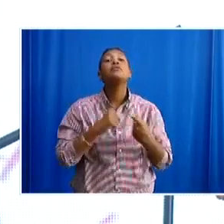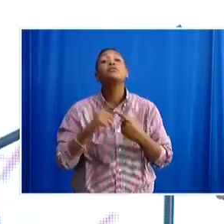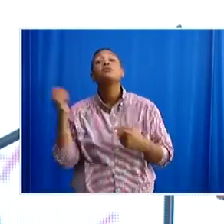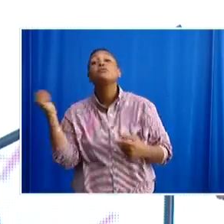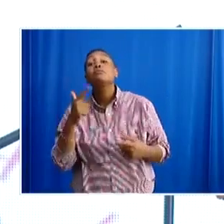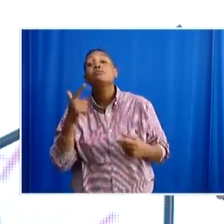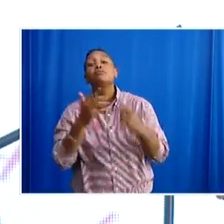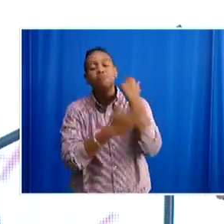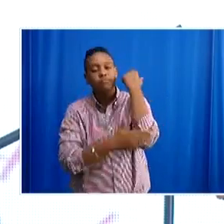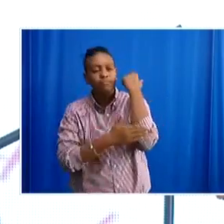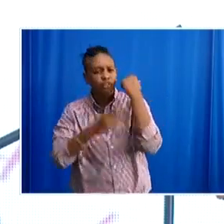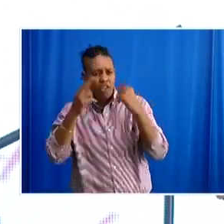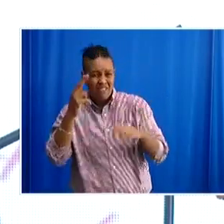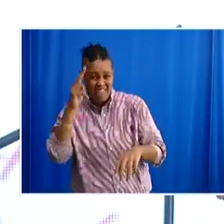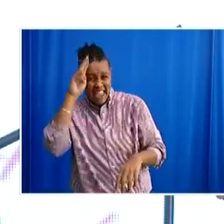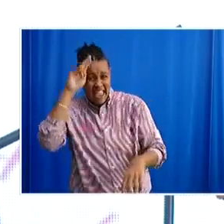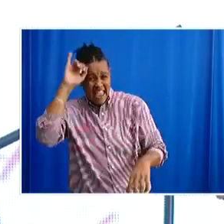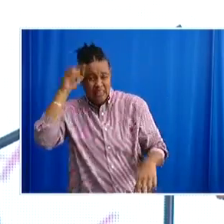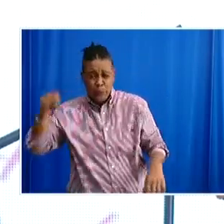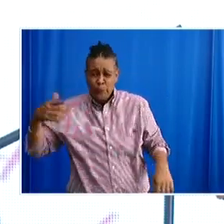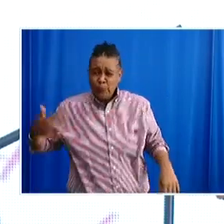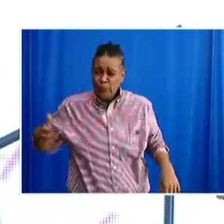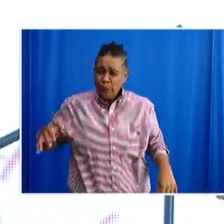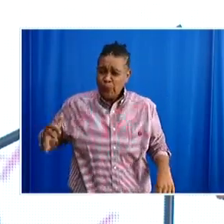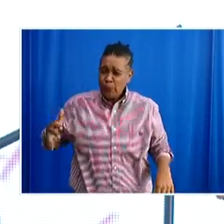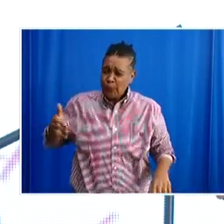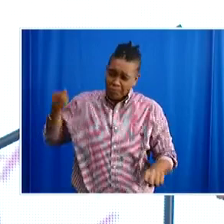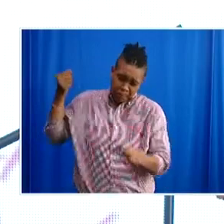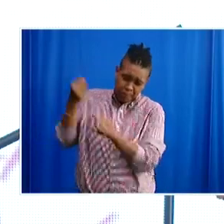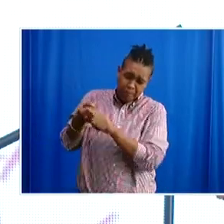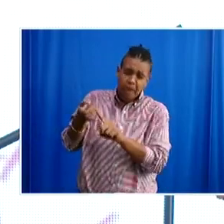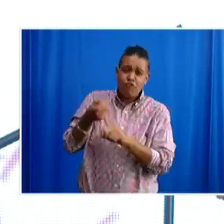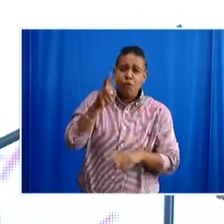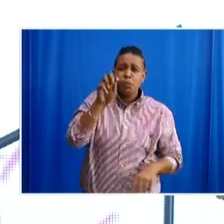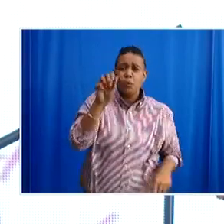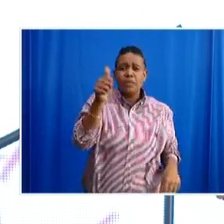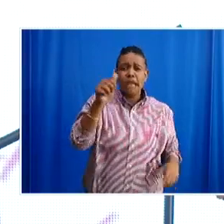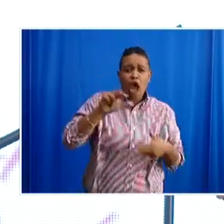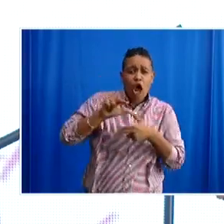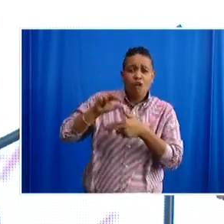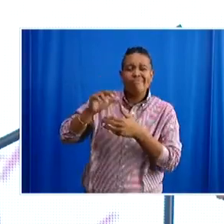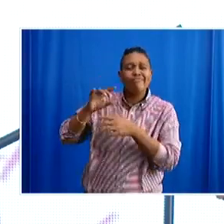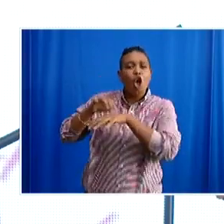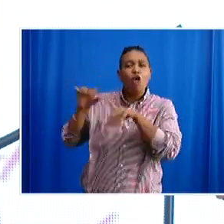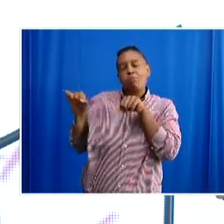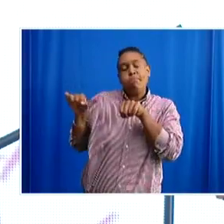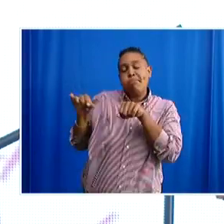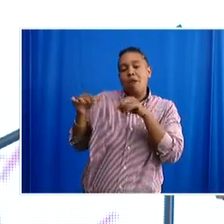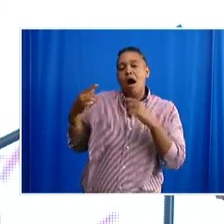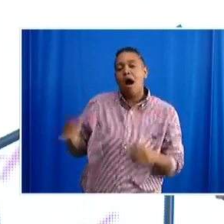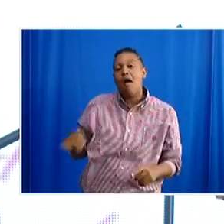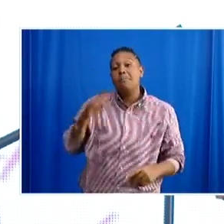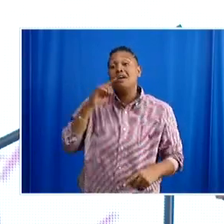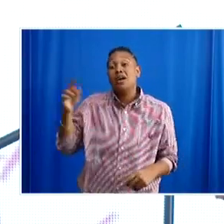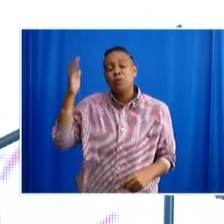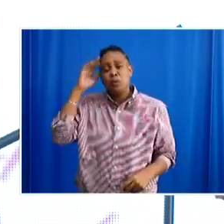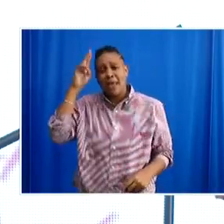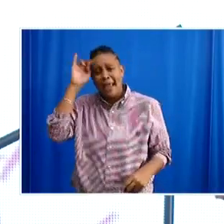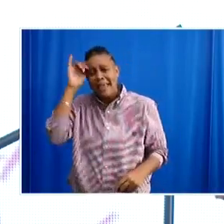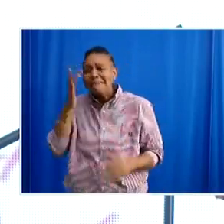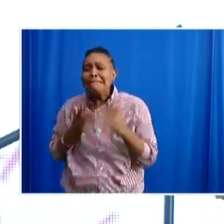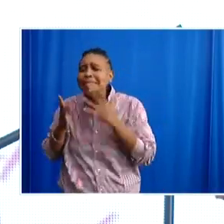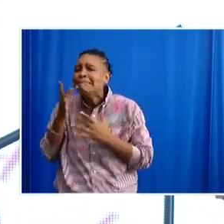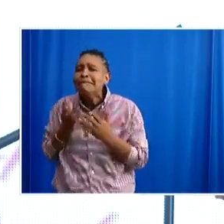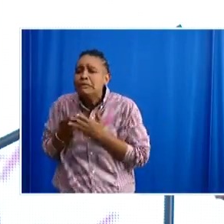of Haiti has had significant impacts from the 2010 earthquake, but we also note that as a low-income country,